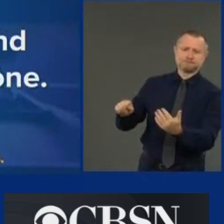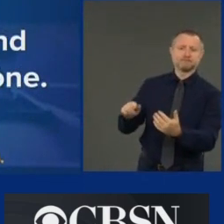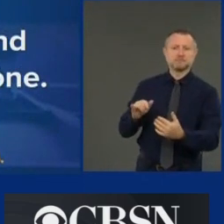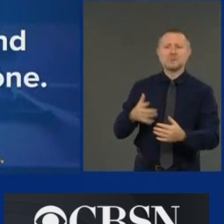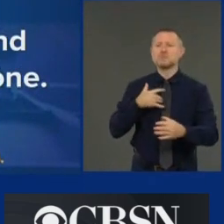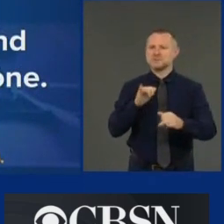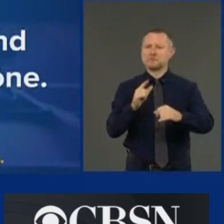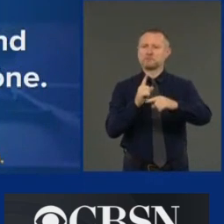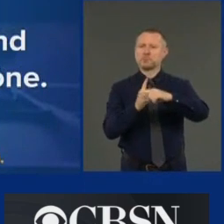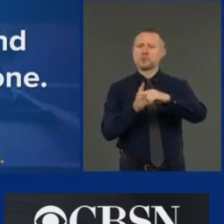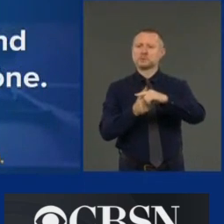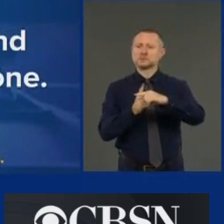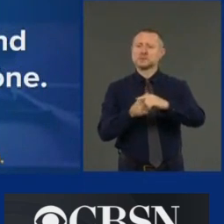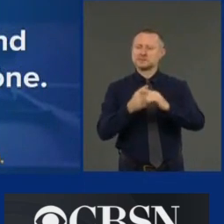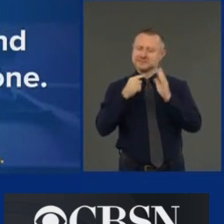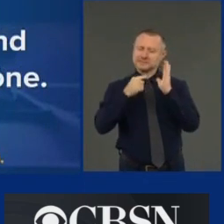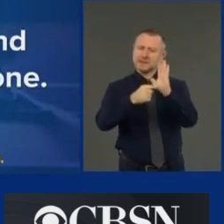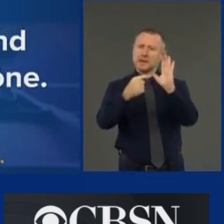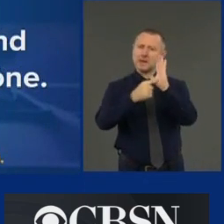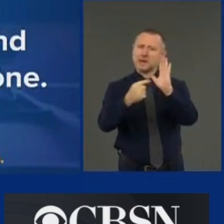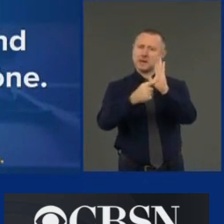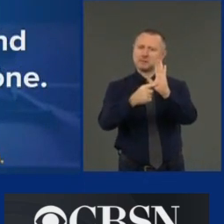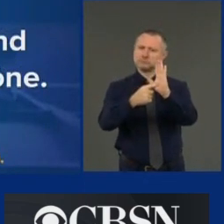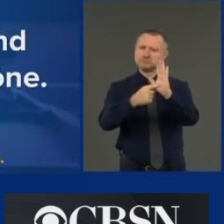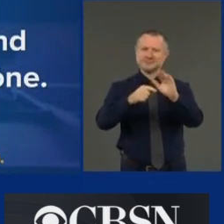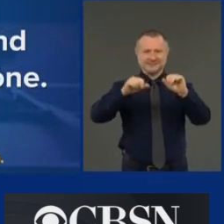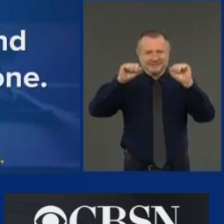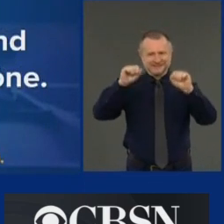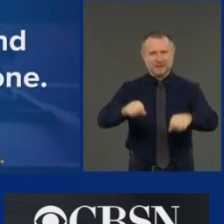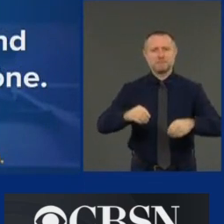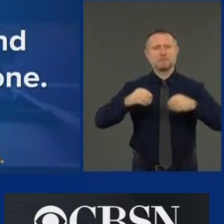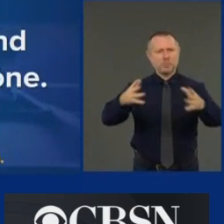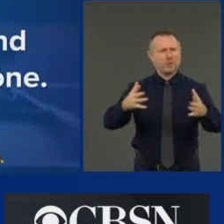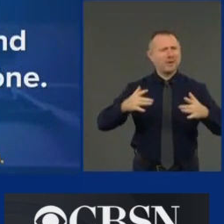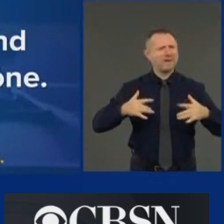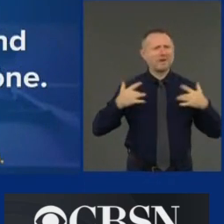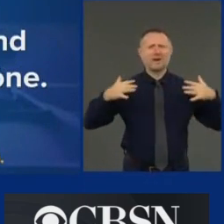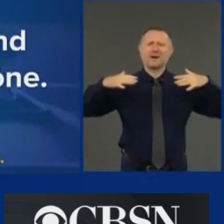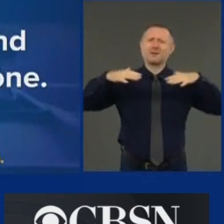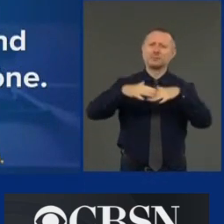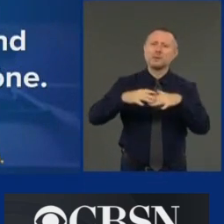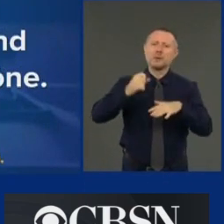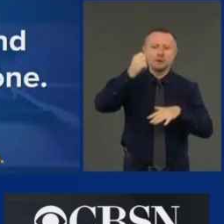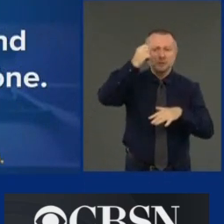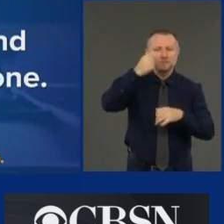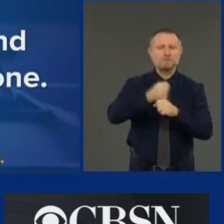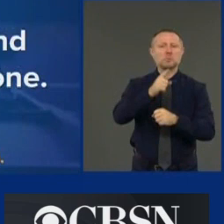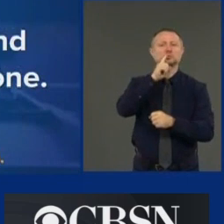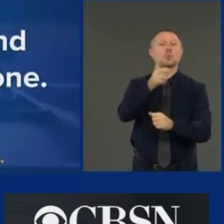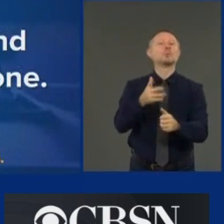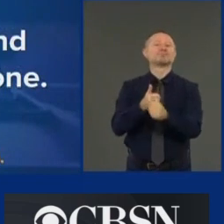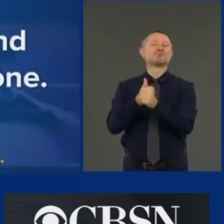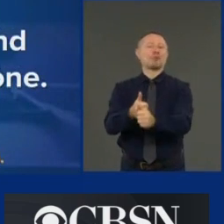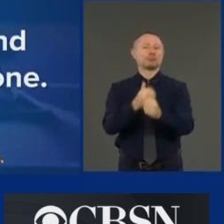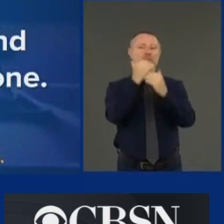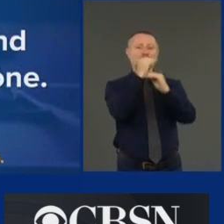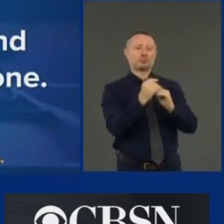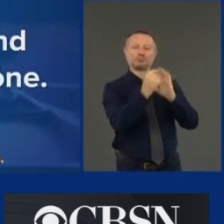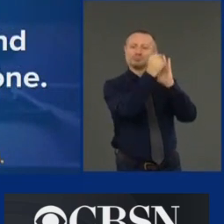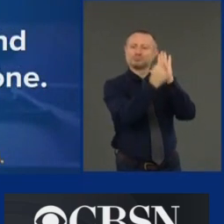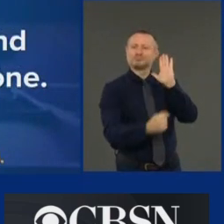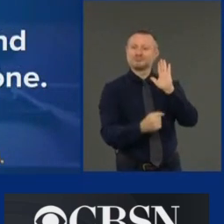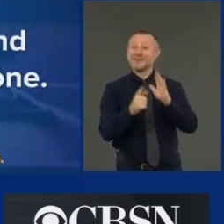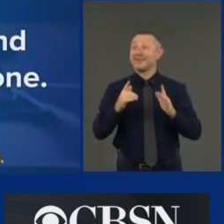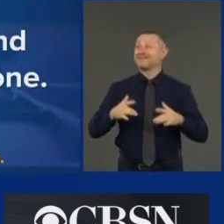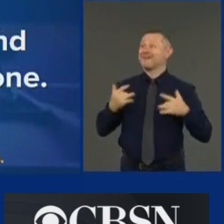these types of events, but people have to comply, right? The event is safe and